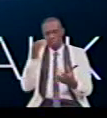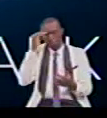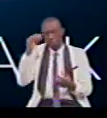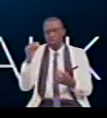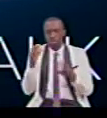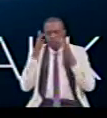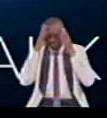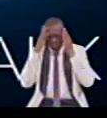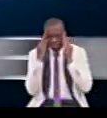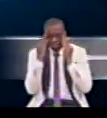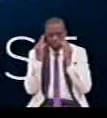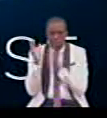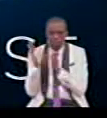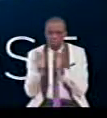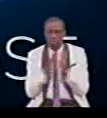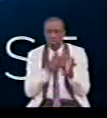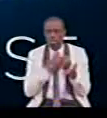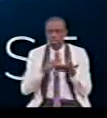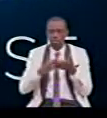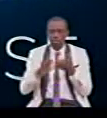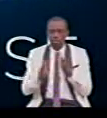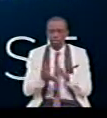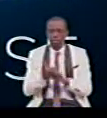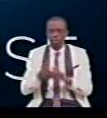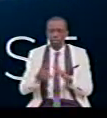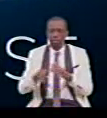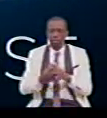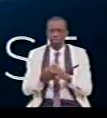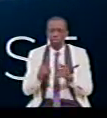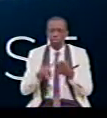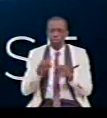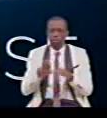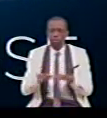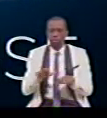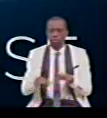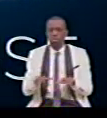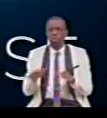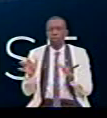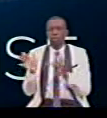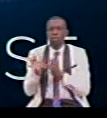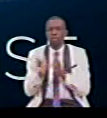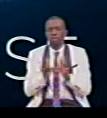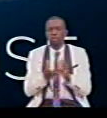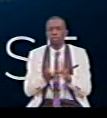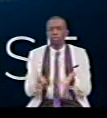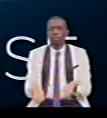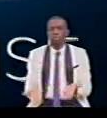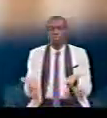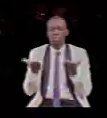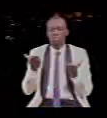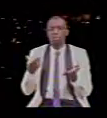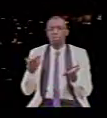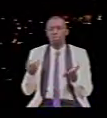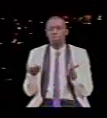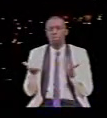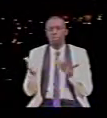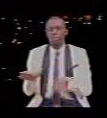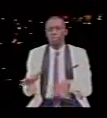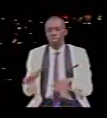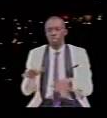and began to walk the powerful Encounter With Jesus Christ Javier's daughter was raised from the dead